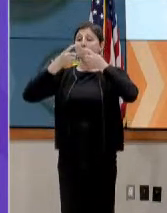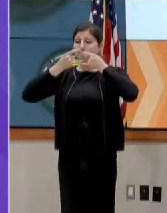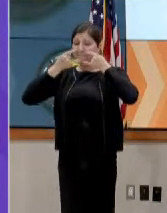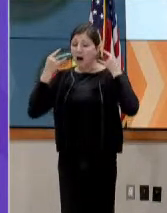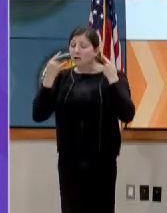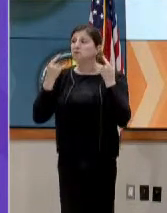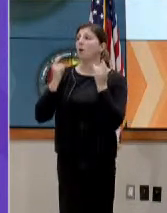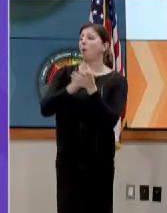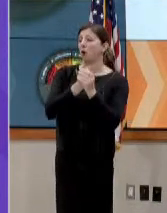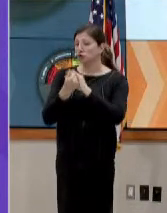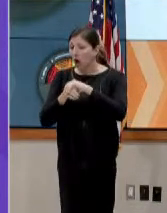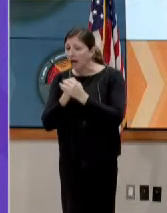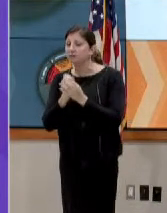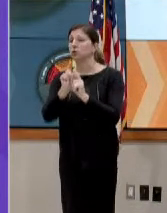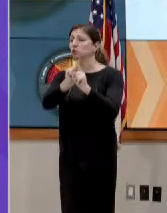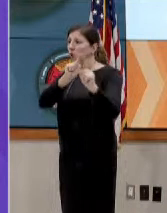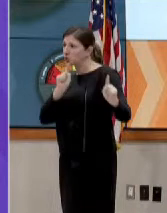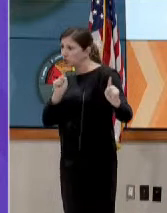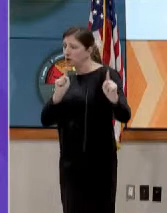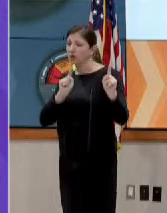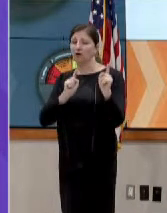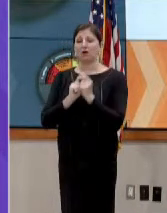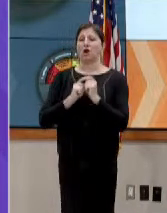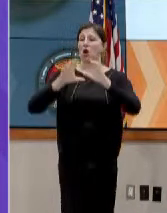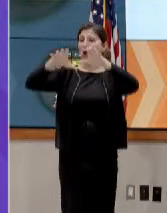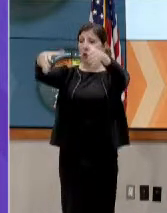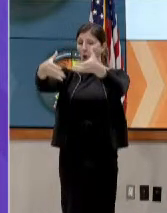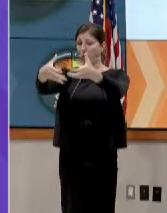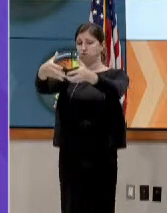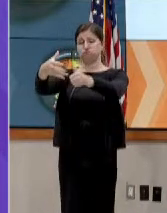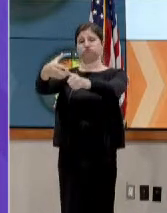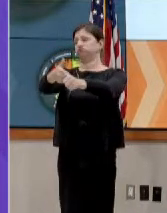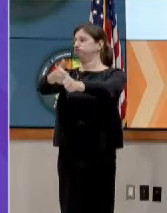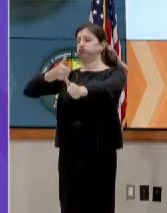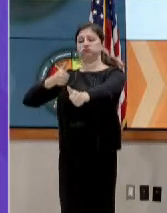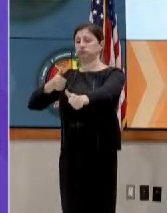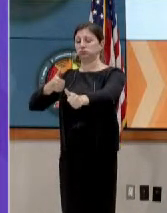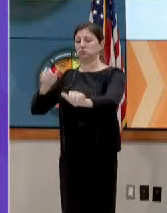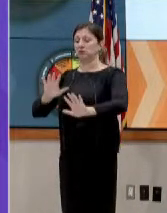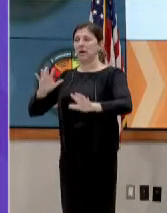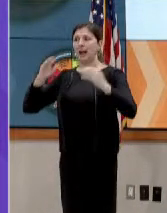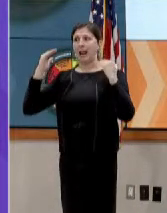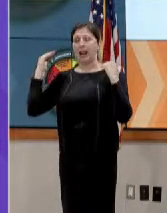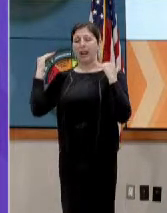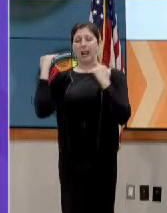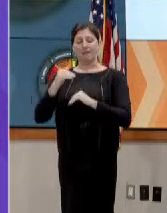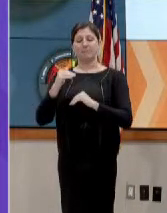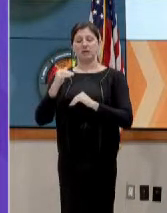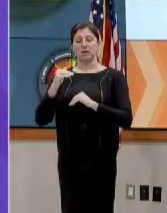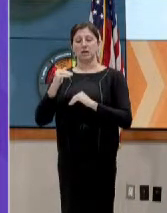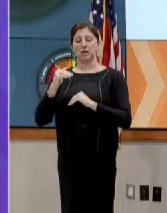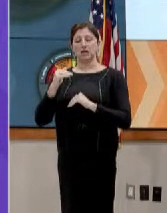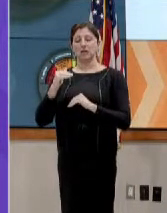hands, social distancing, avoiding gatherings, limit your